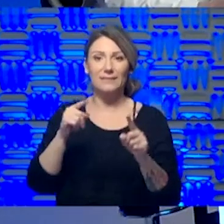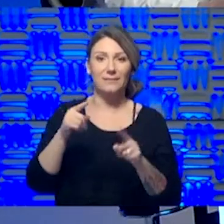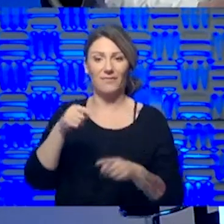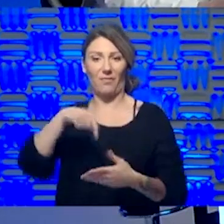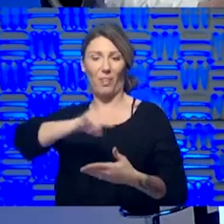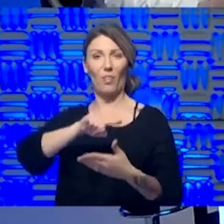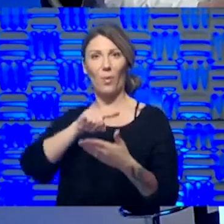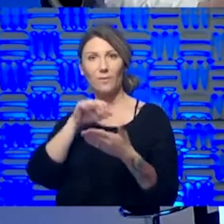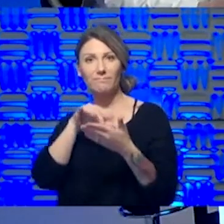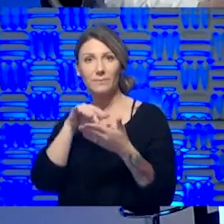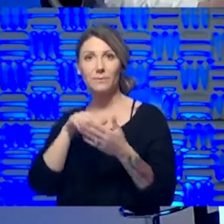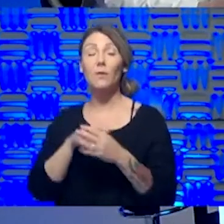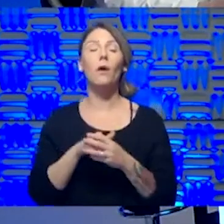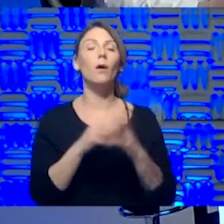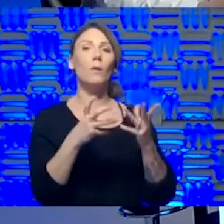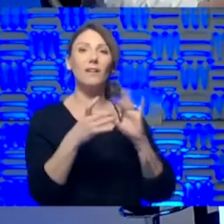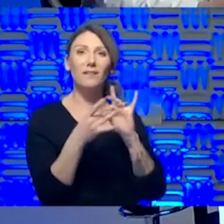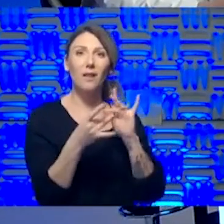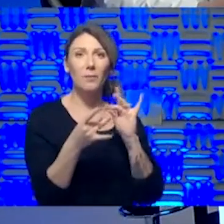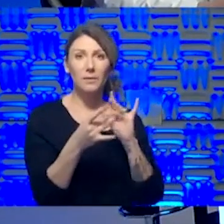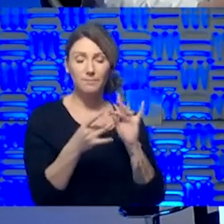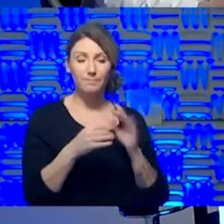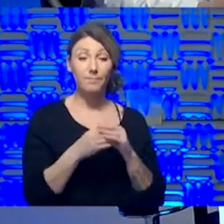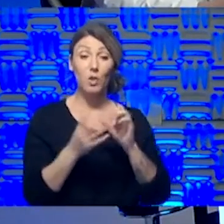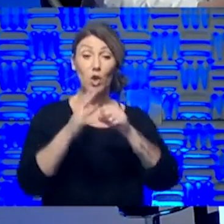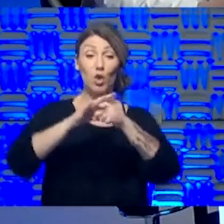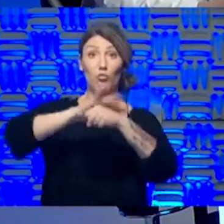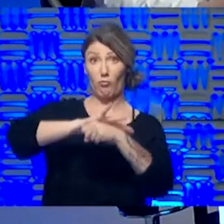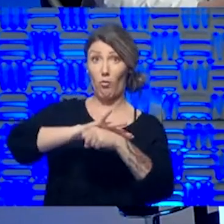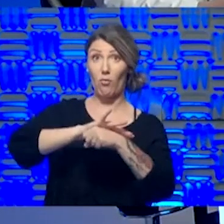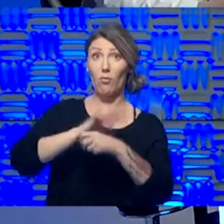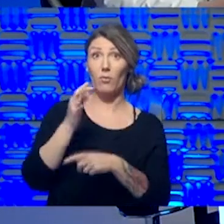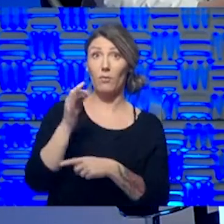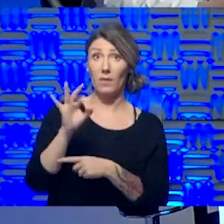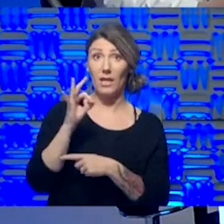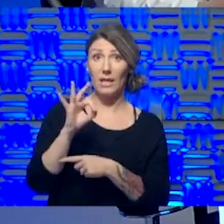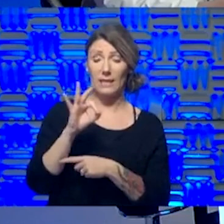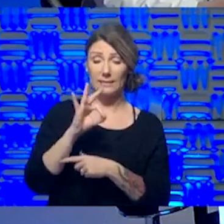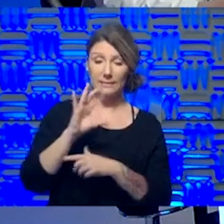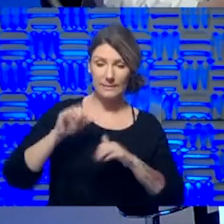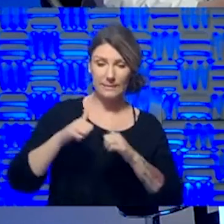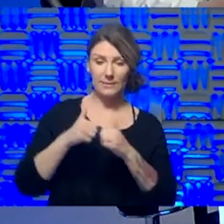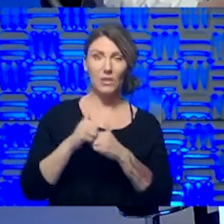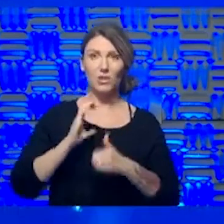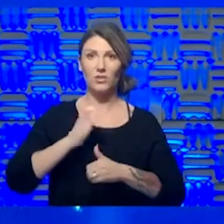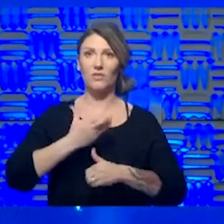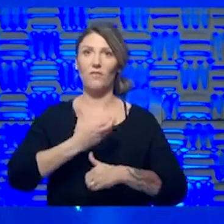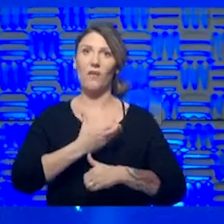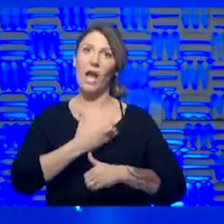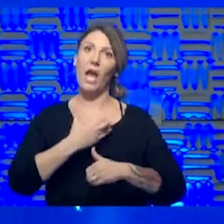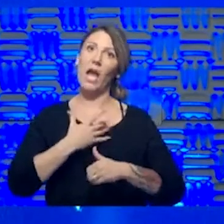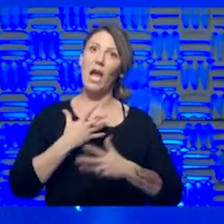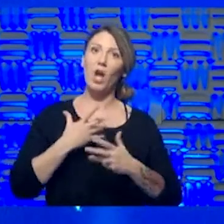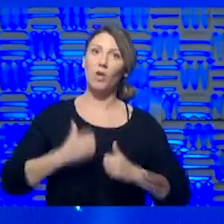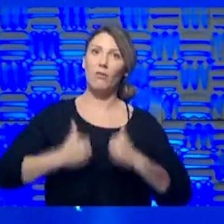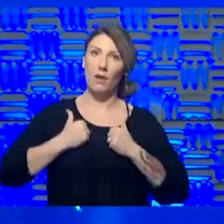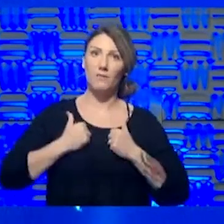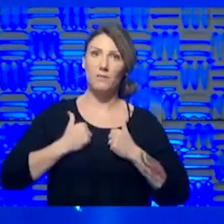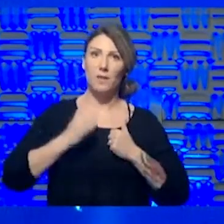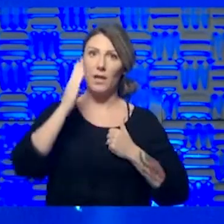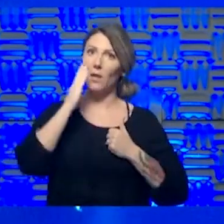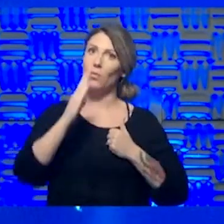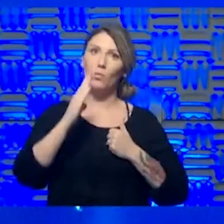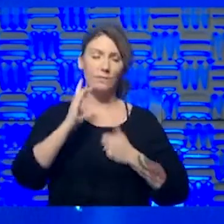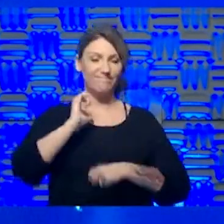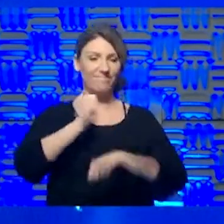comment. Coronavirus is the challenge of our time. It will define us as a generation right